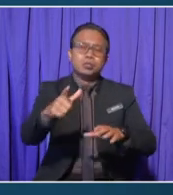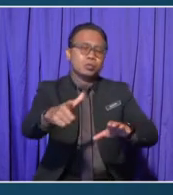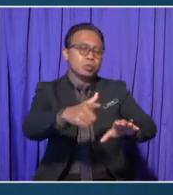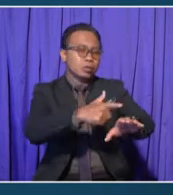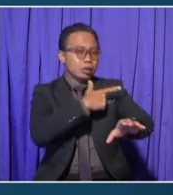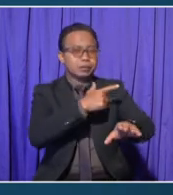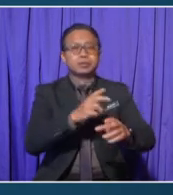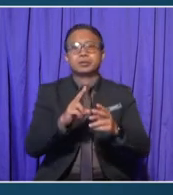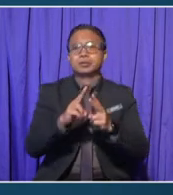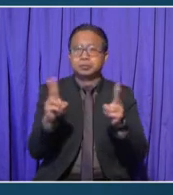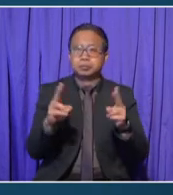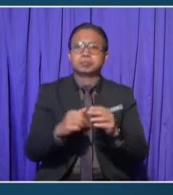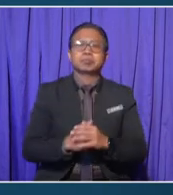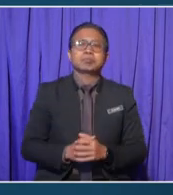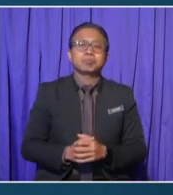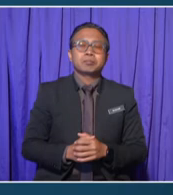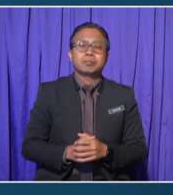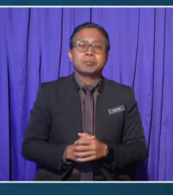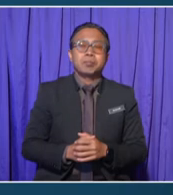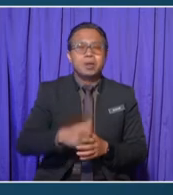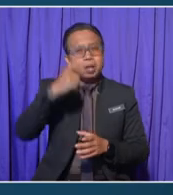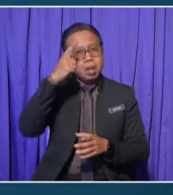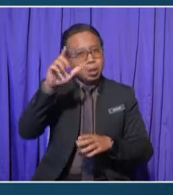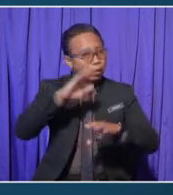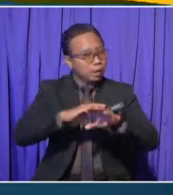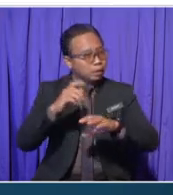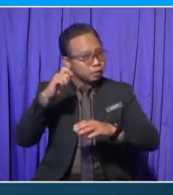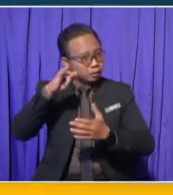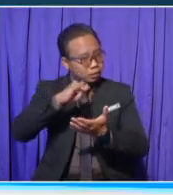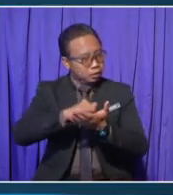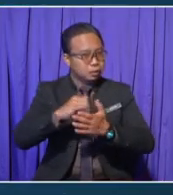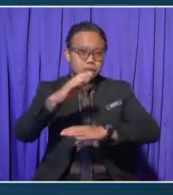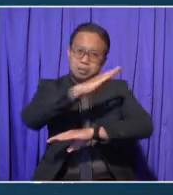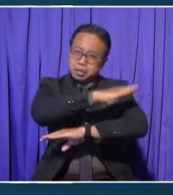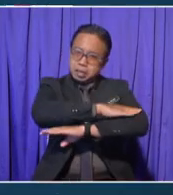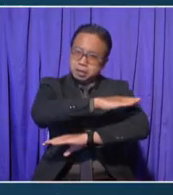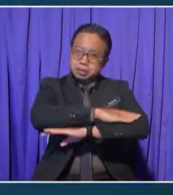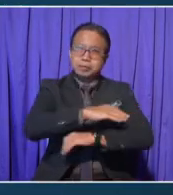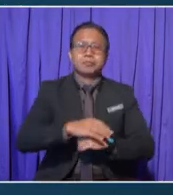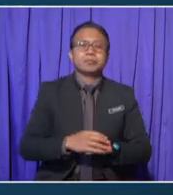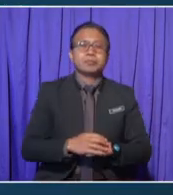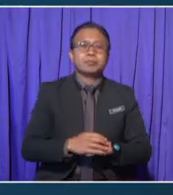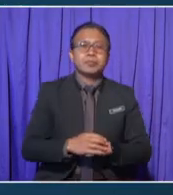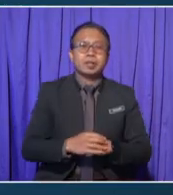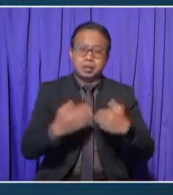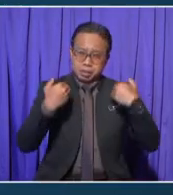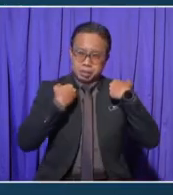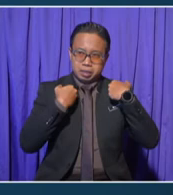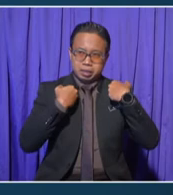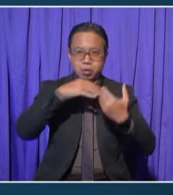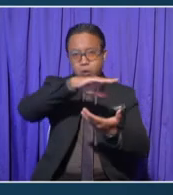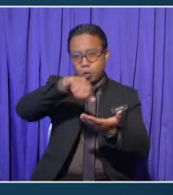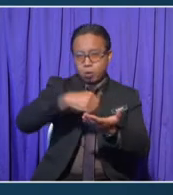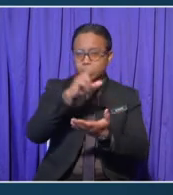Look at this desk. This test has all